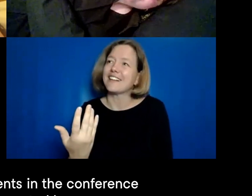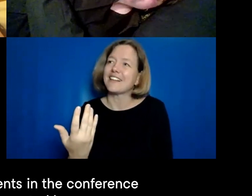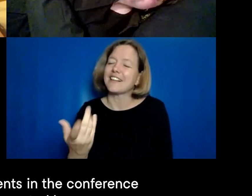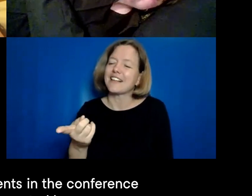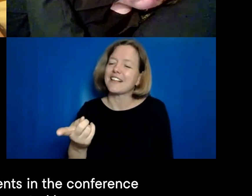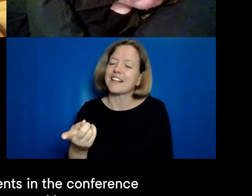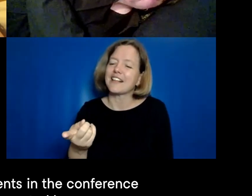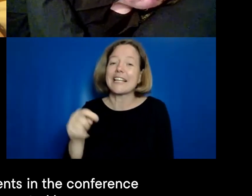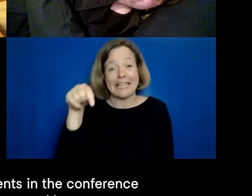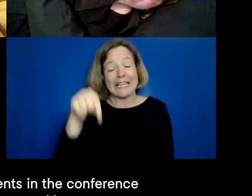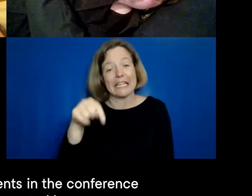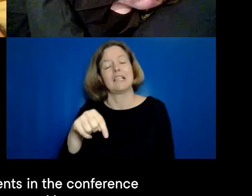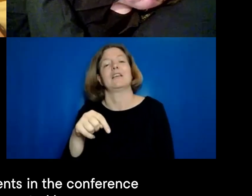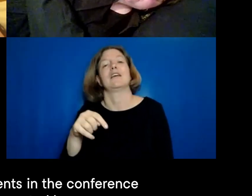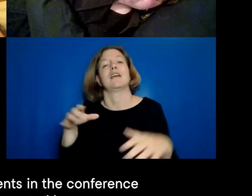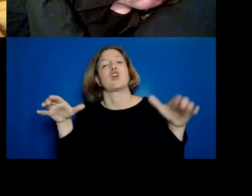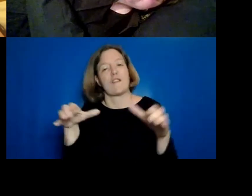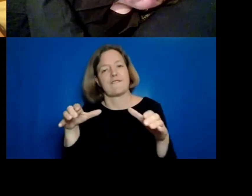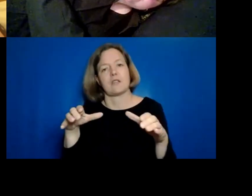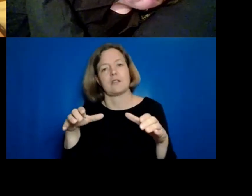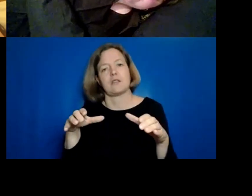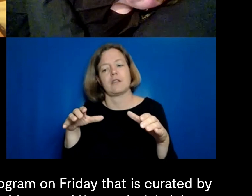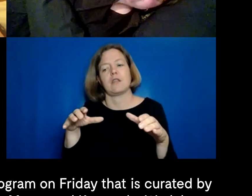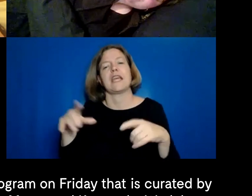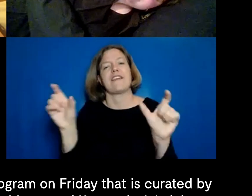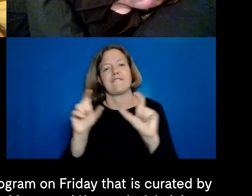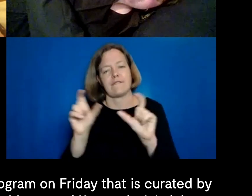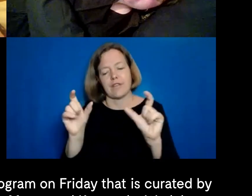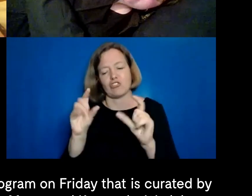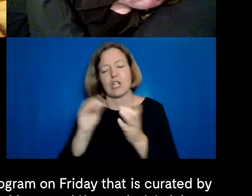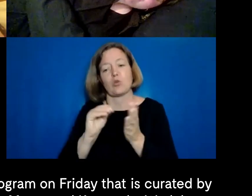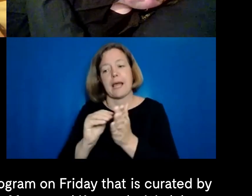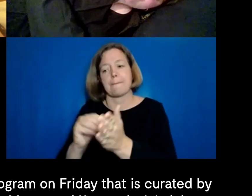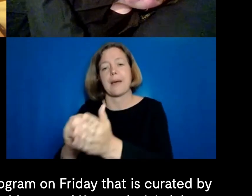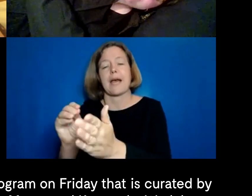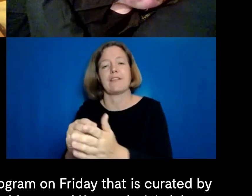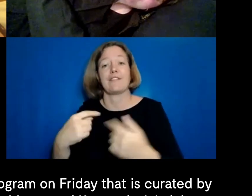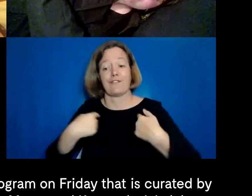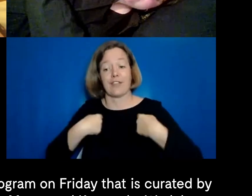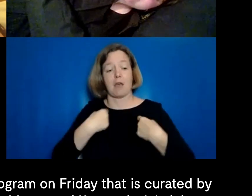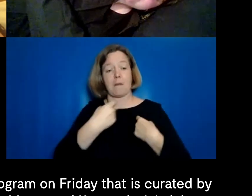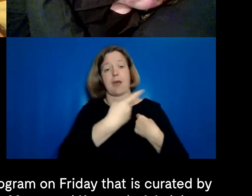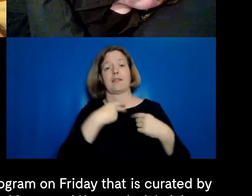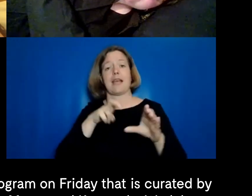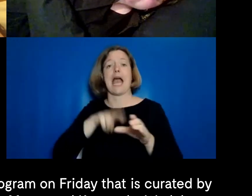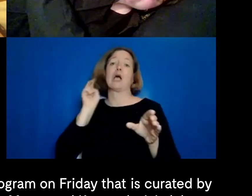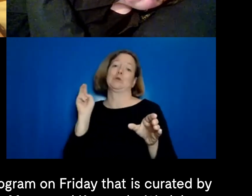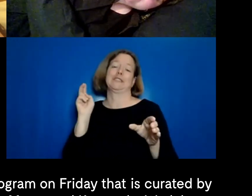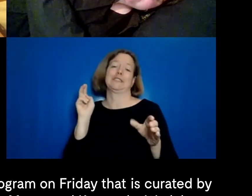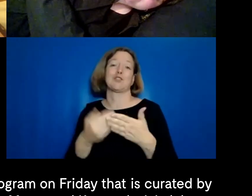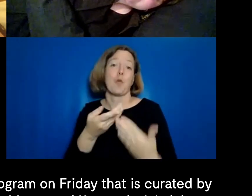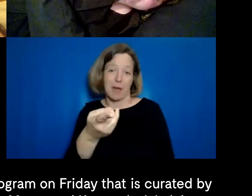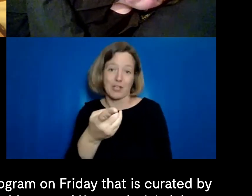the conference that are not curated by us. So for example, we have the program on Friday